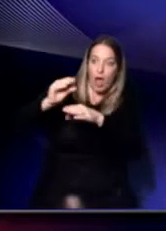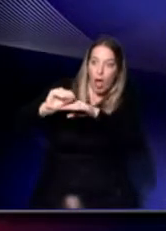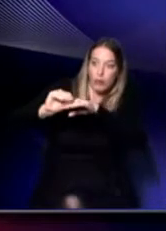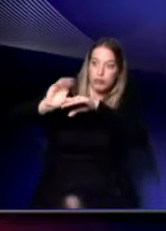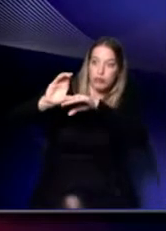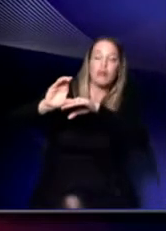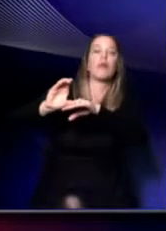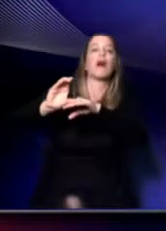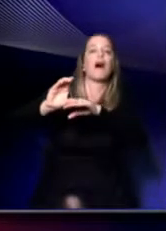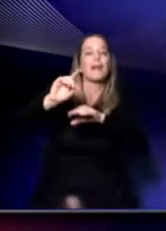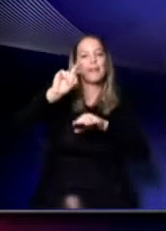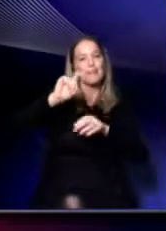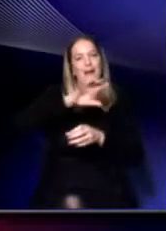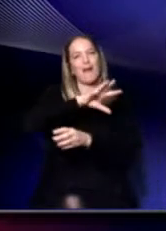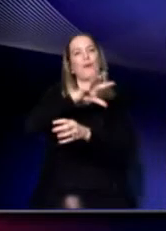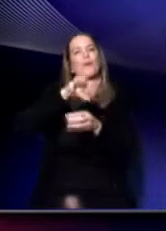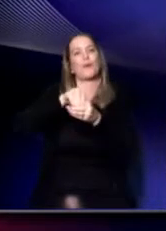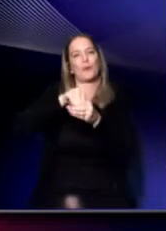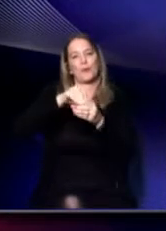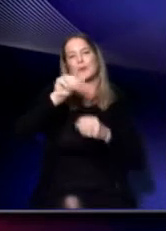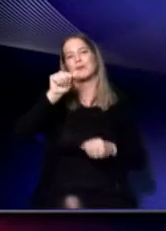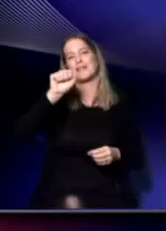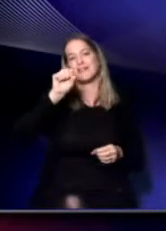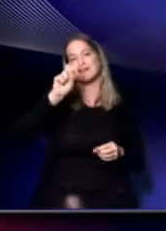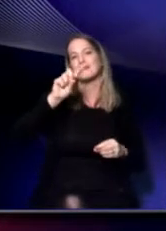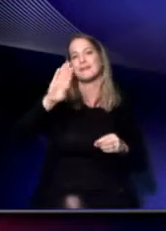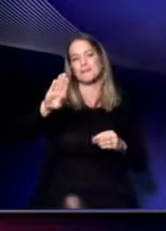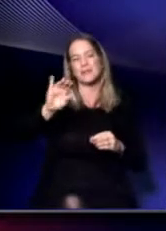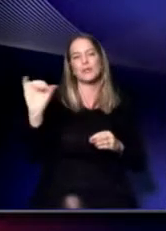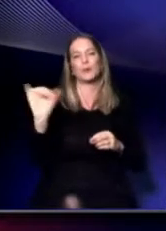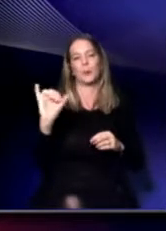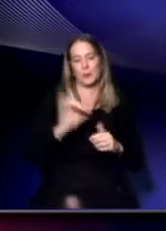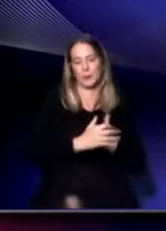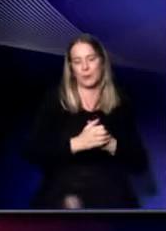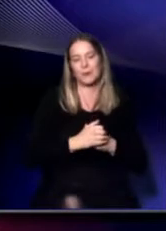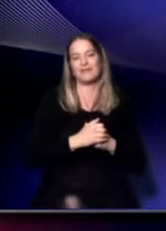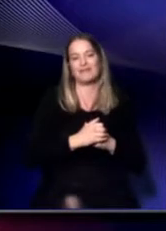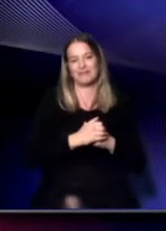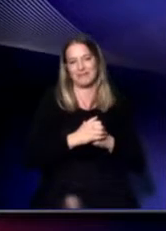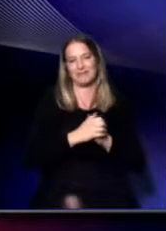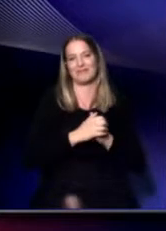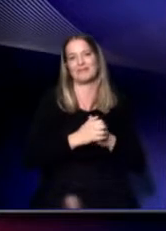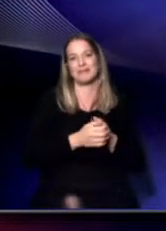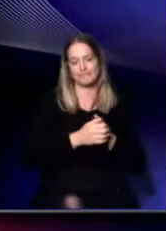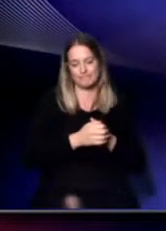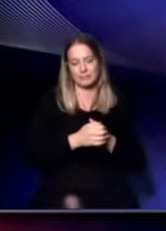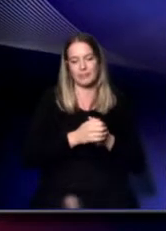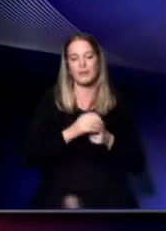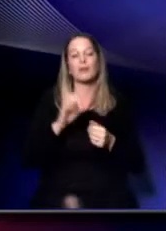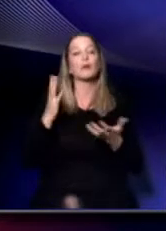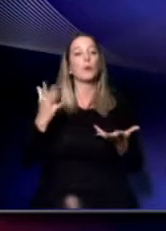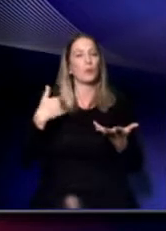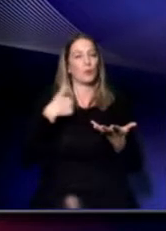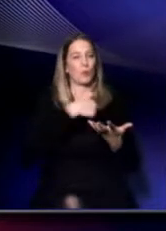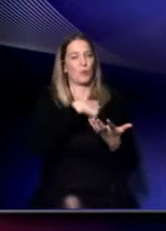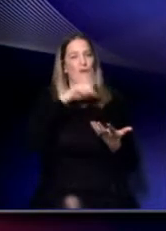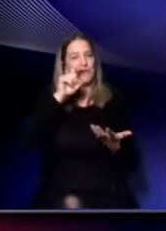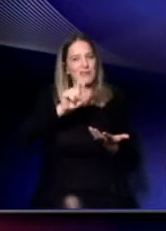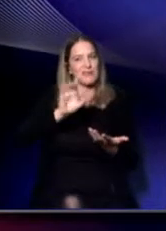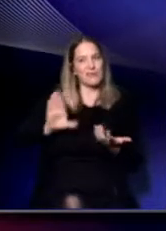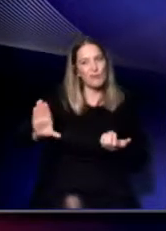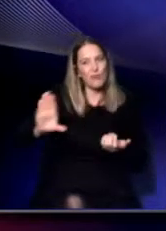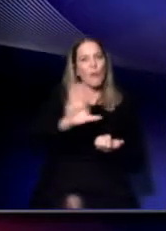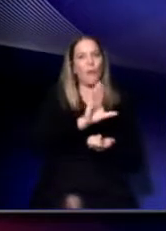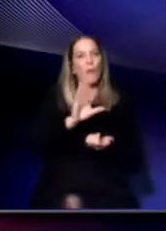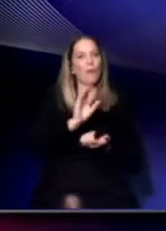say ASDB, we're covered. We're already added by statute. So we need your